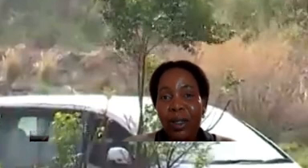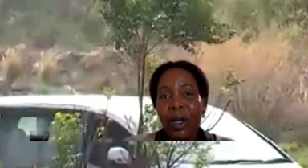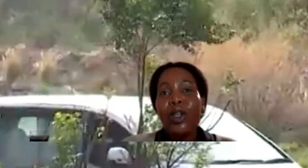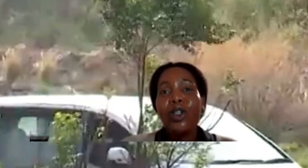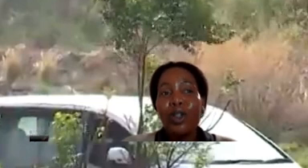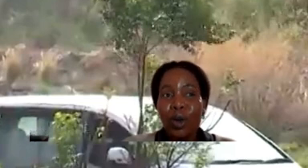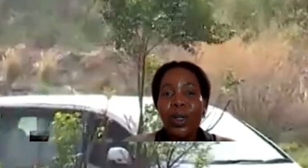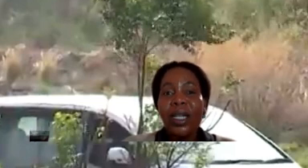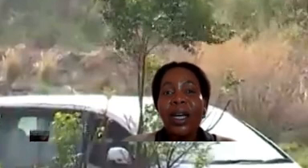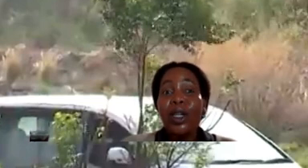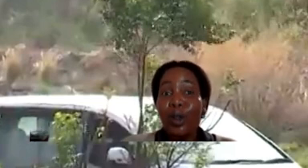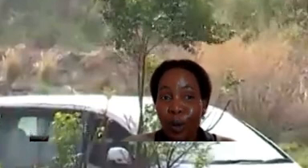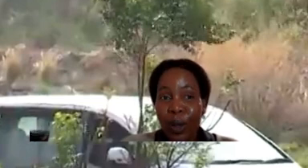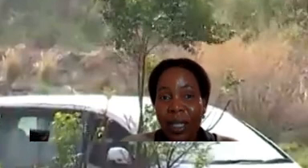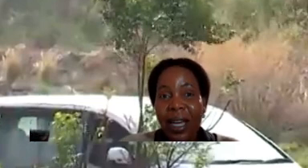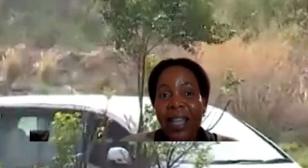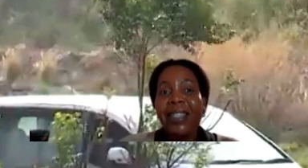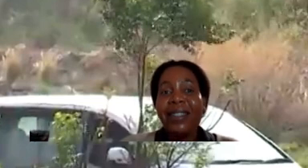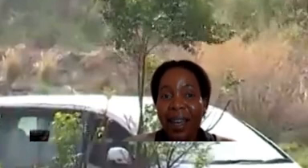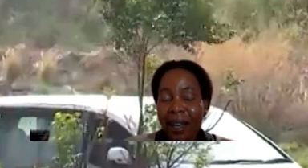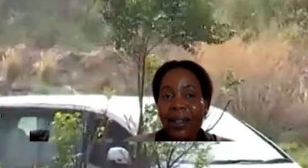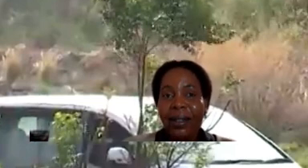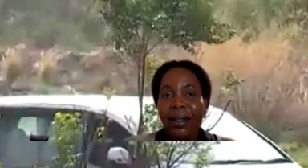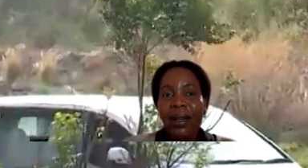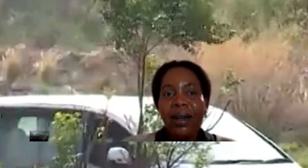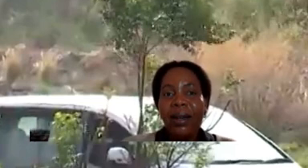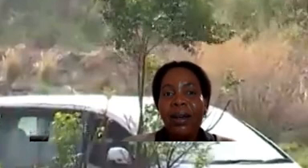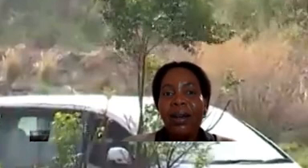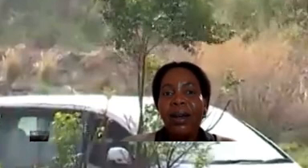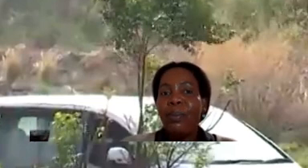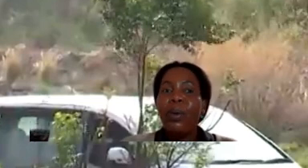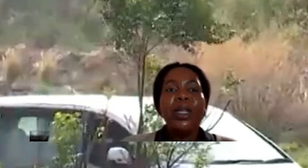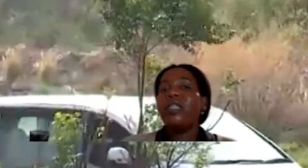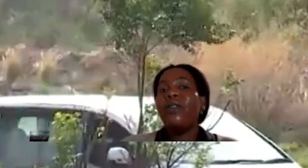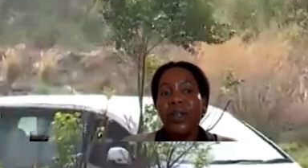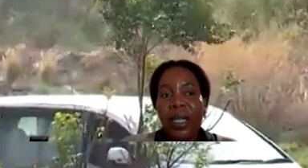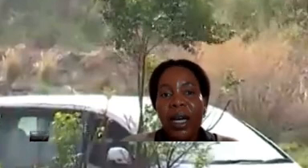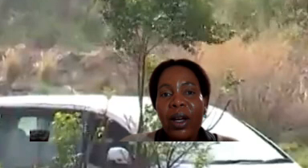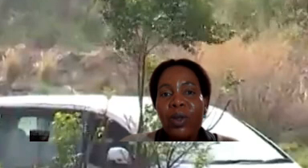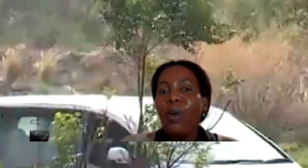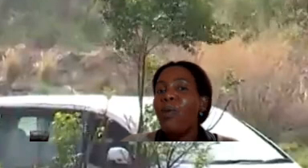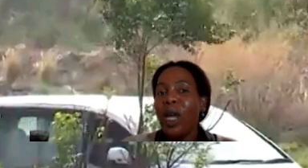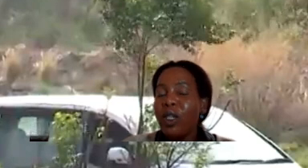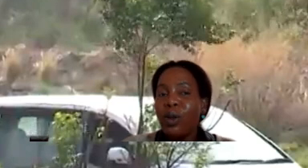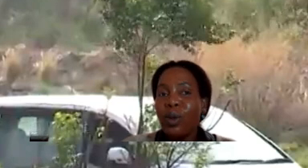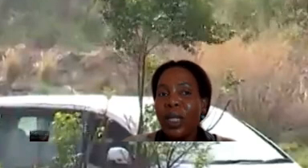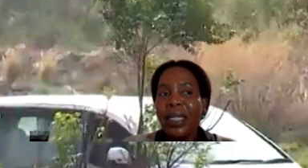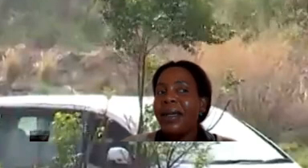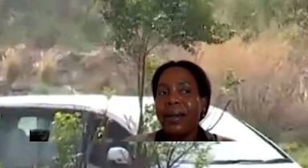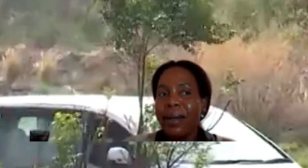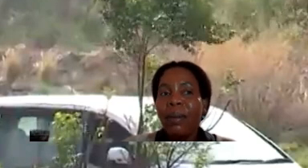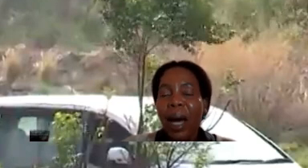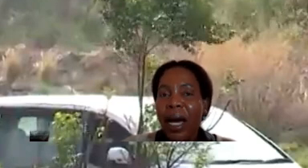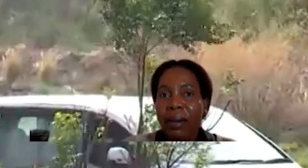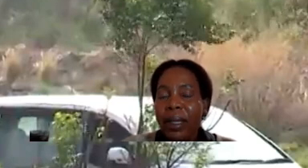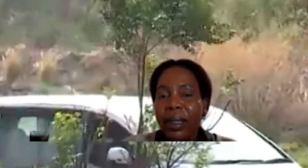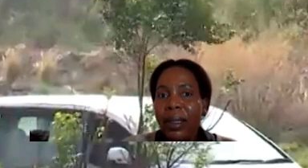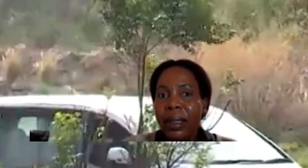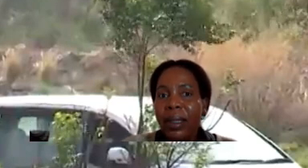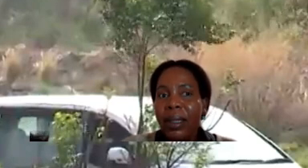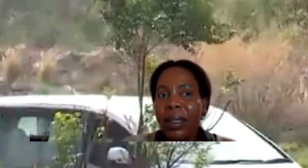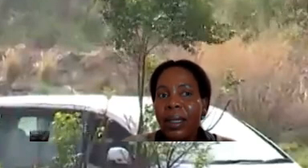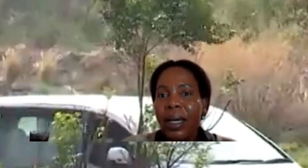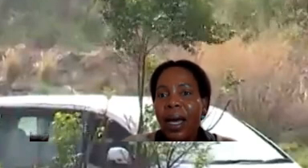government should do this and send police officer to rescue these illegal